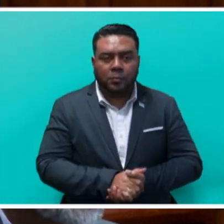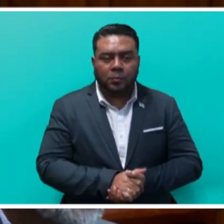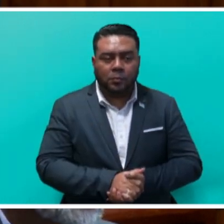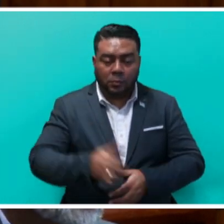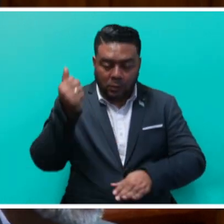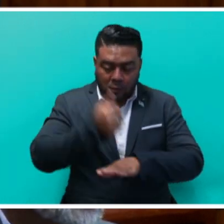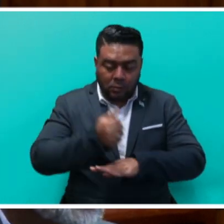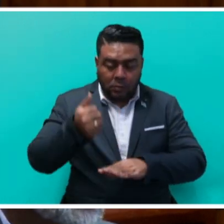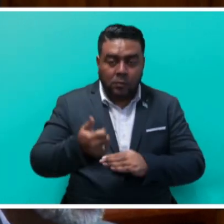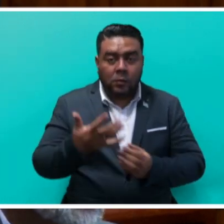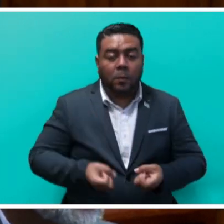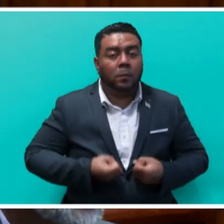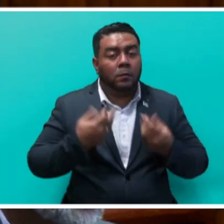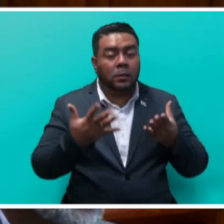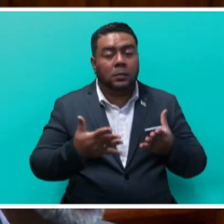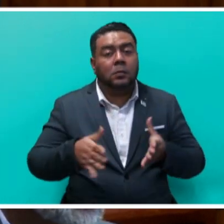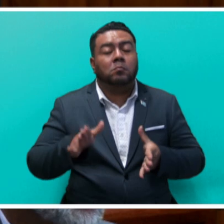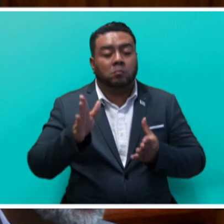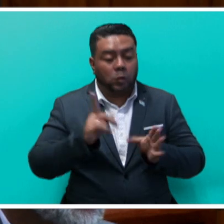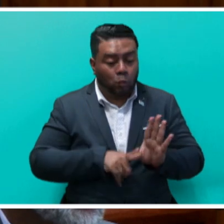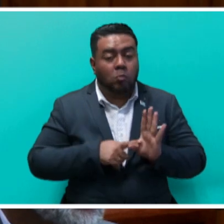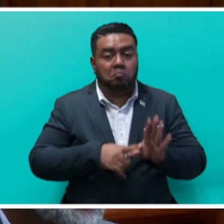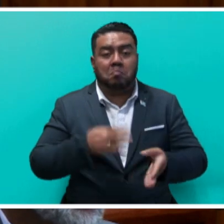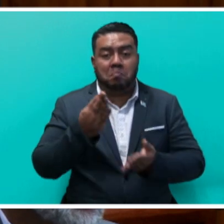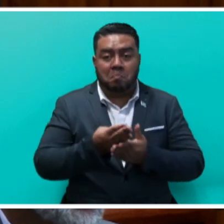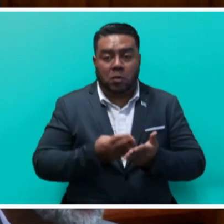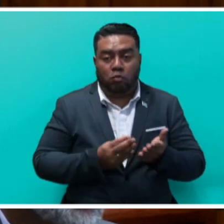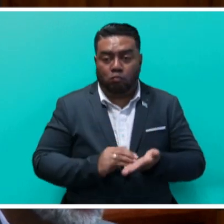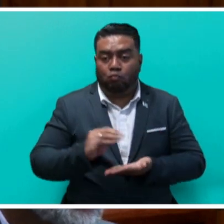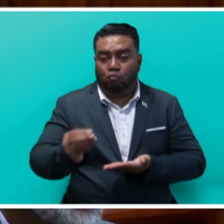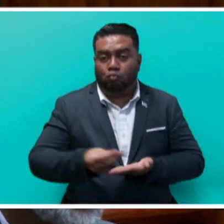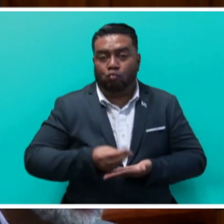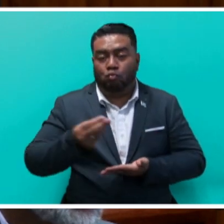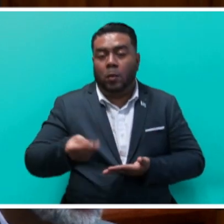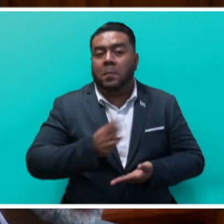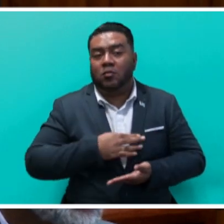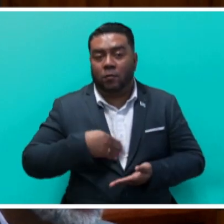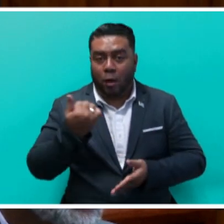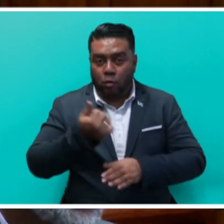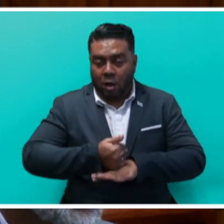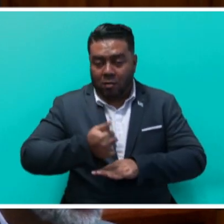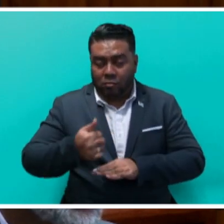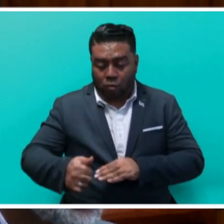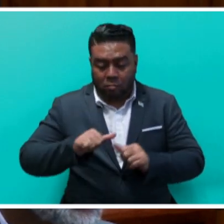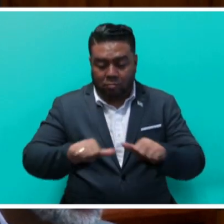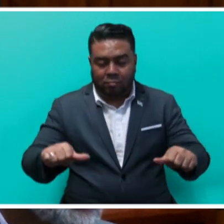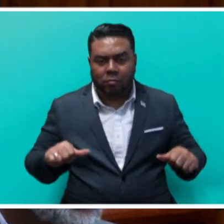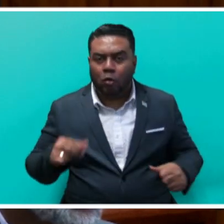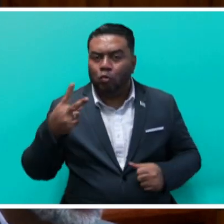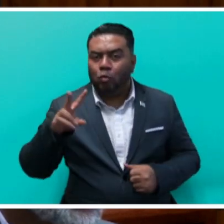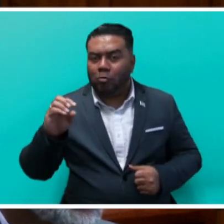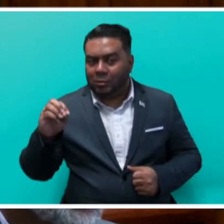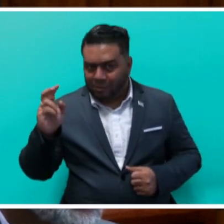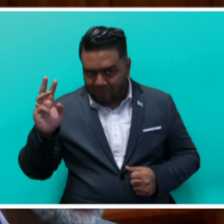government has been providing an annual budget through the Ministry of Agriculture since 2008 for